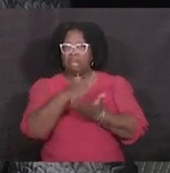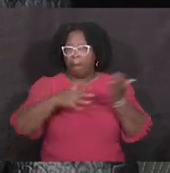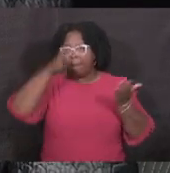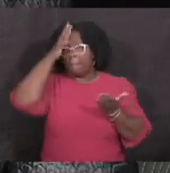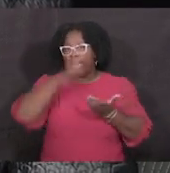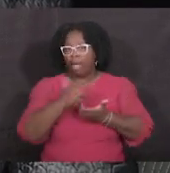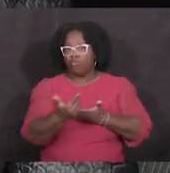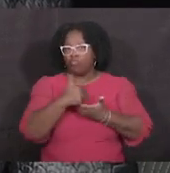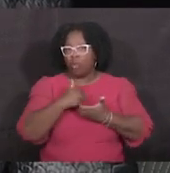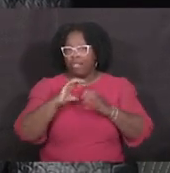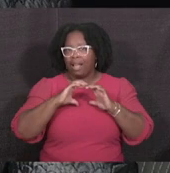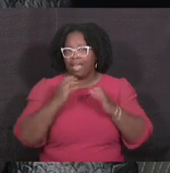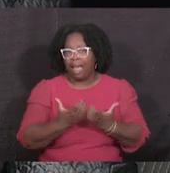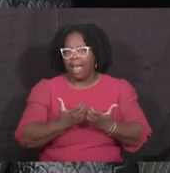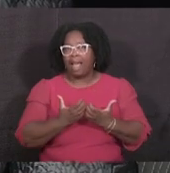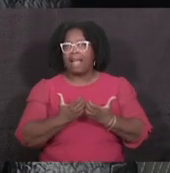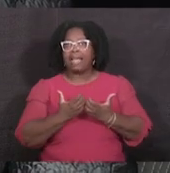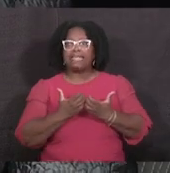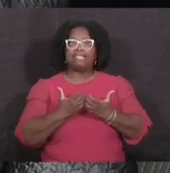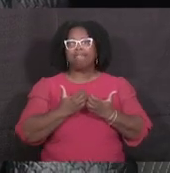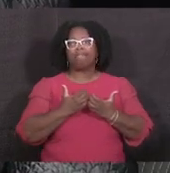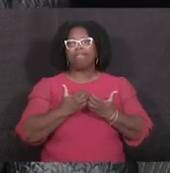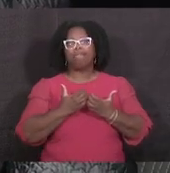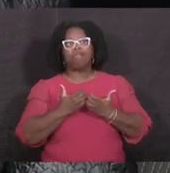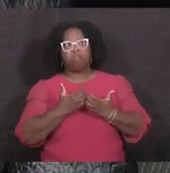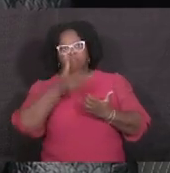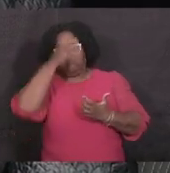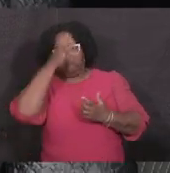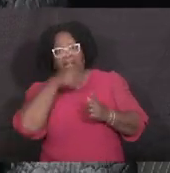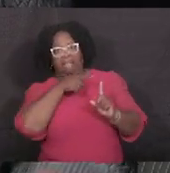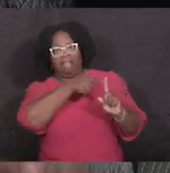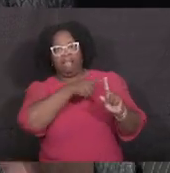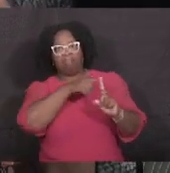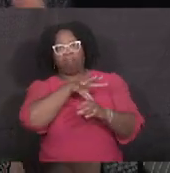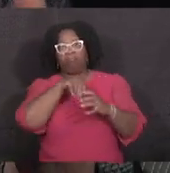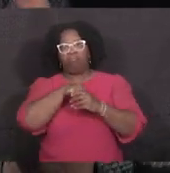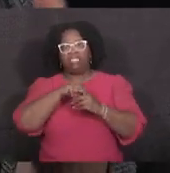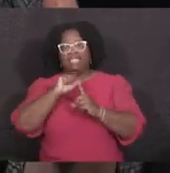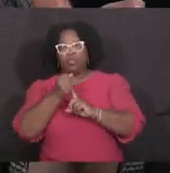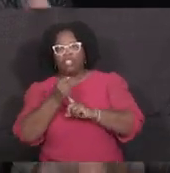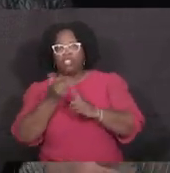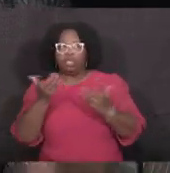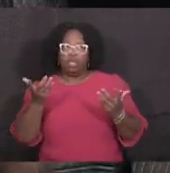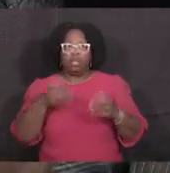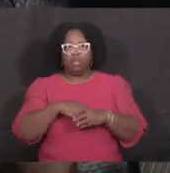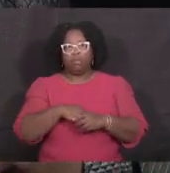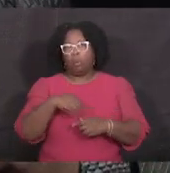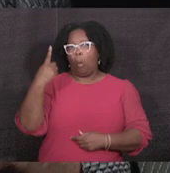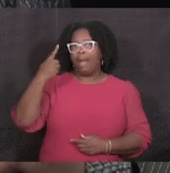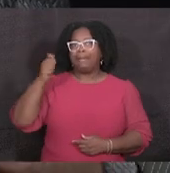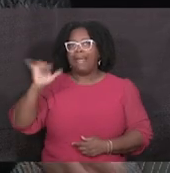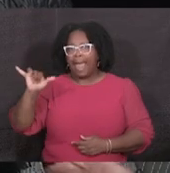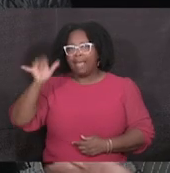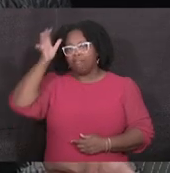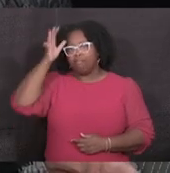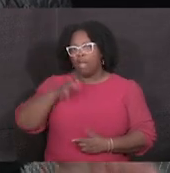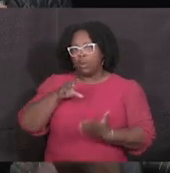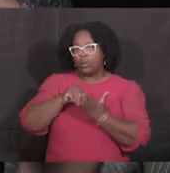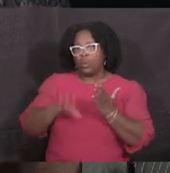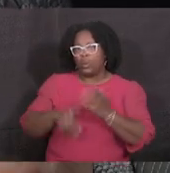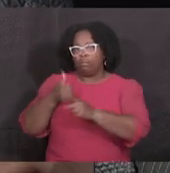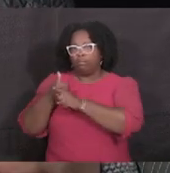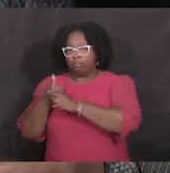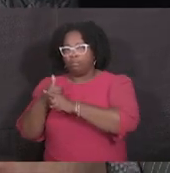are in a situation that I had a gay male student who was in